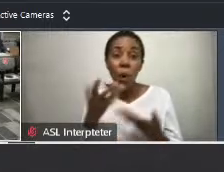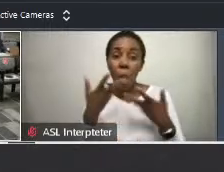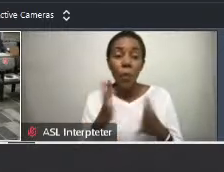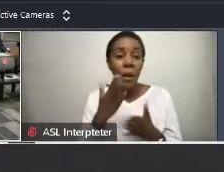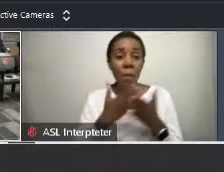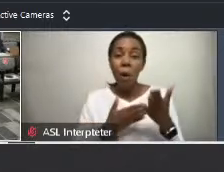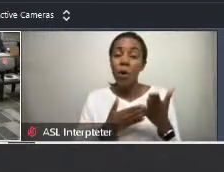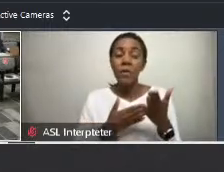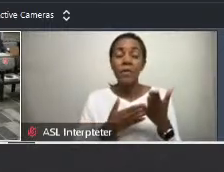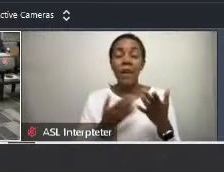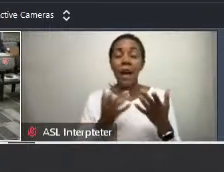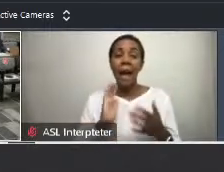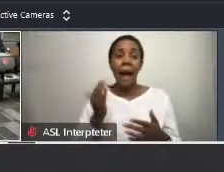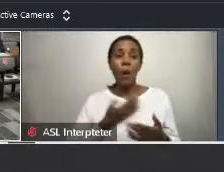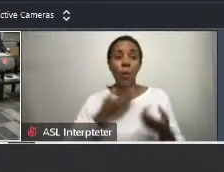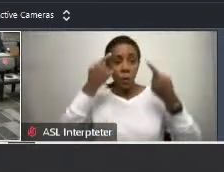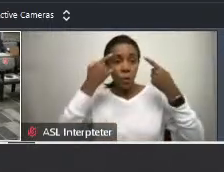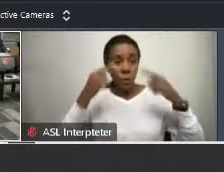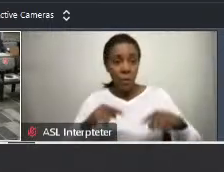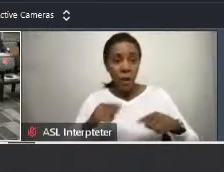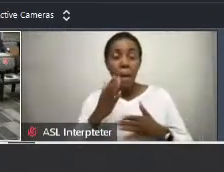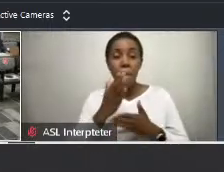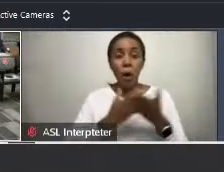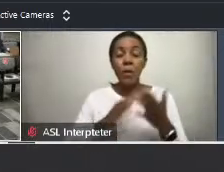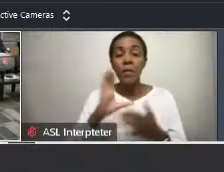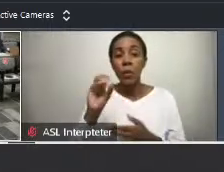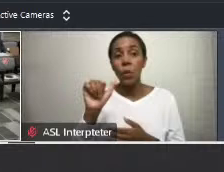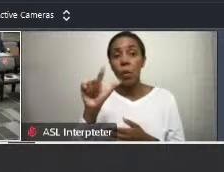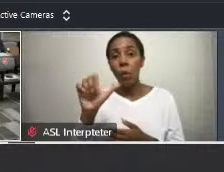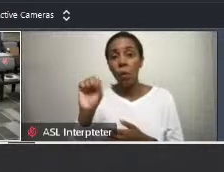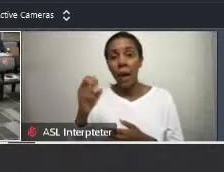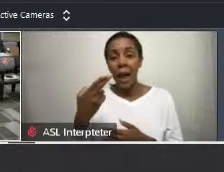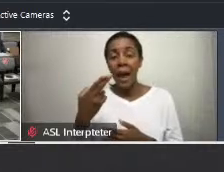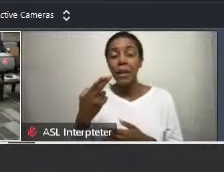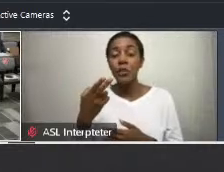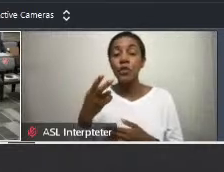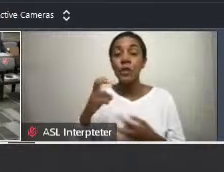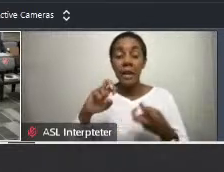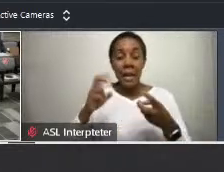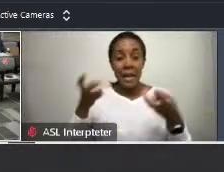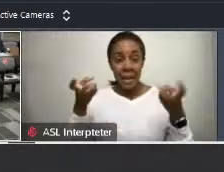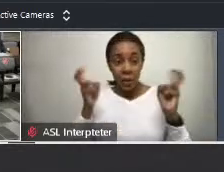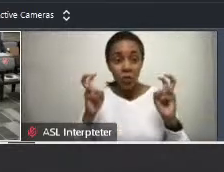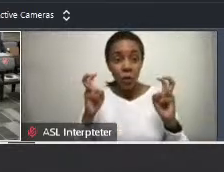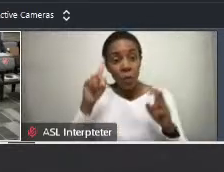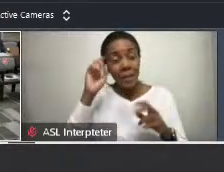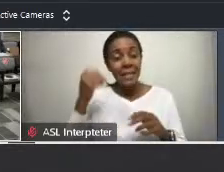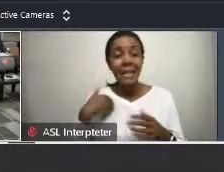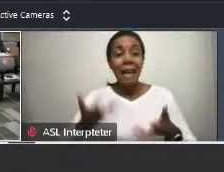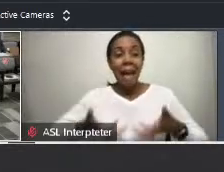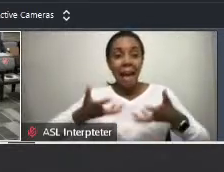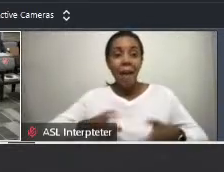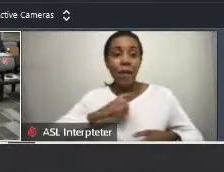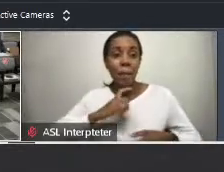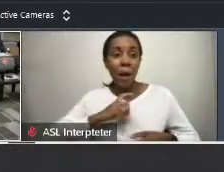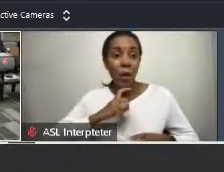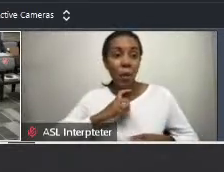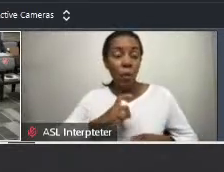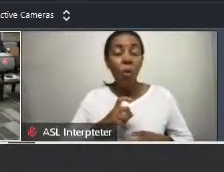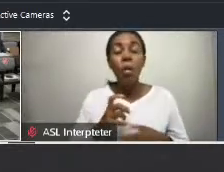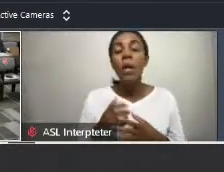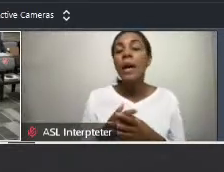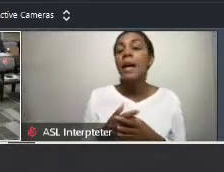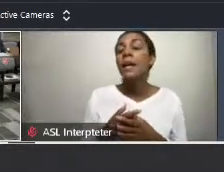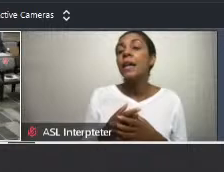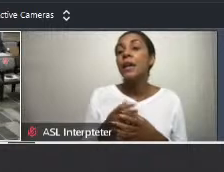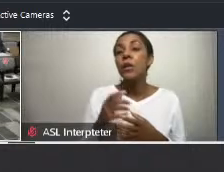of our compliance. Part of the coal ash issue does have, because it has a heavy metal component that they're talking about, is part of what we permit. So